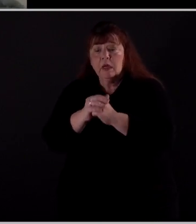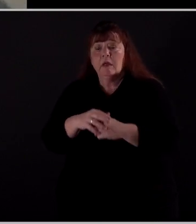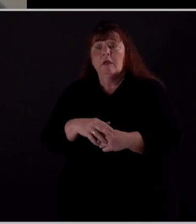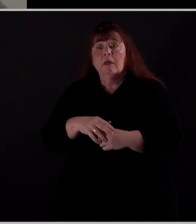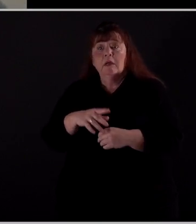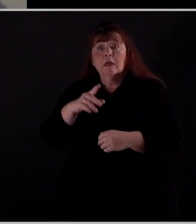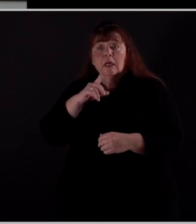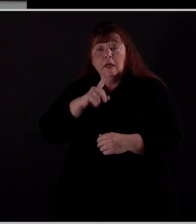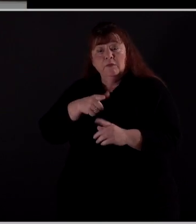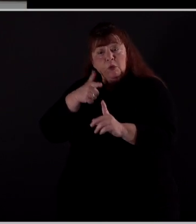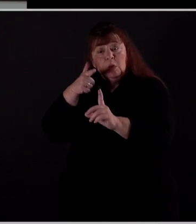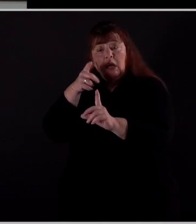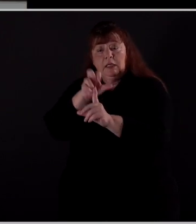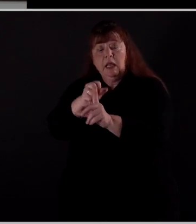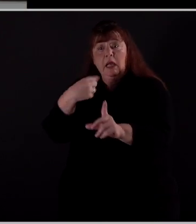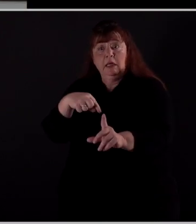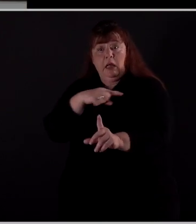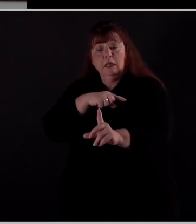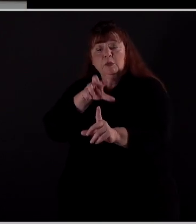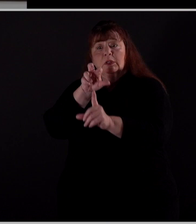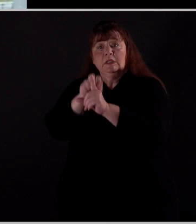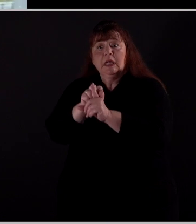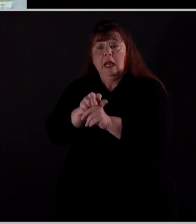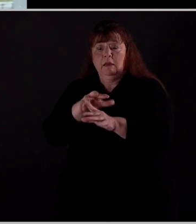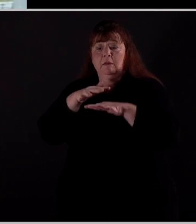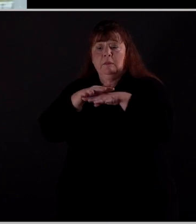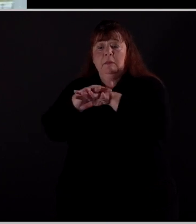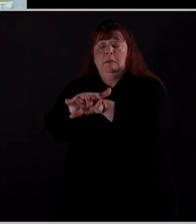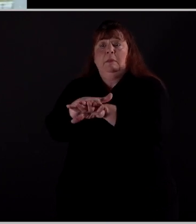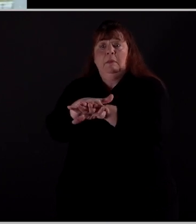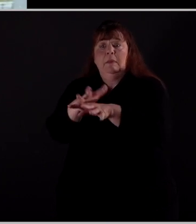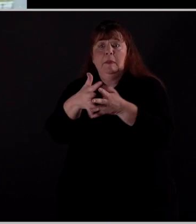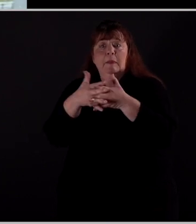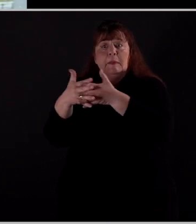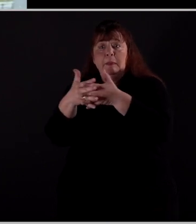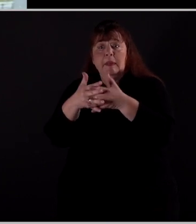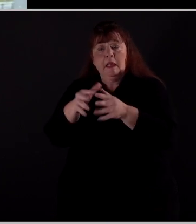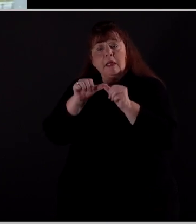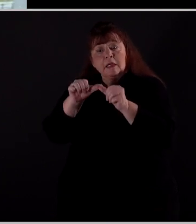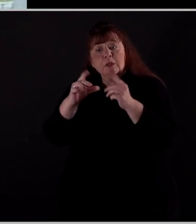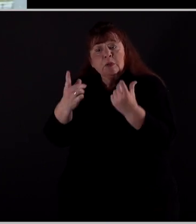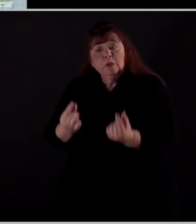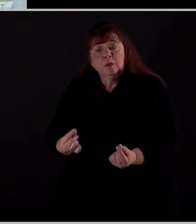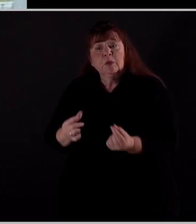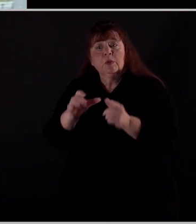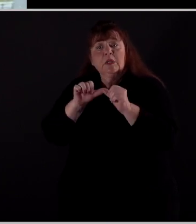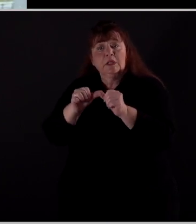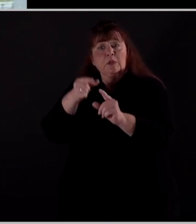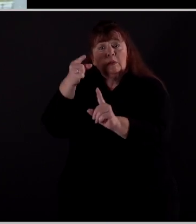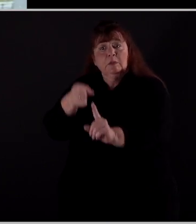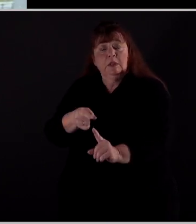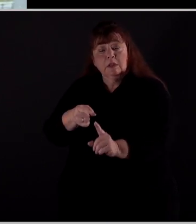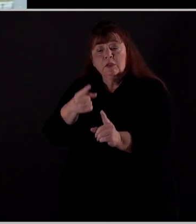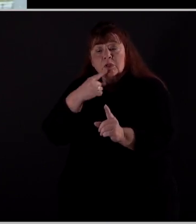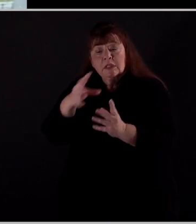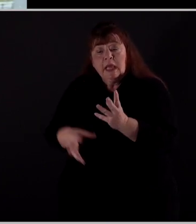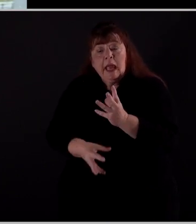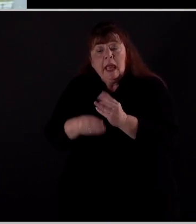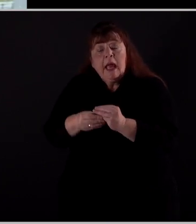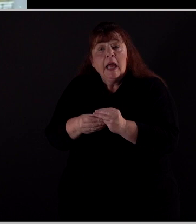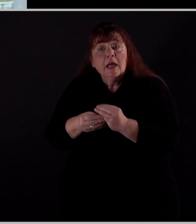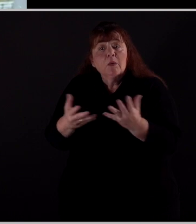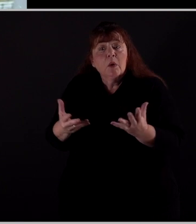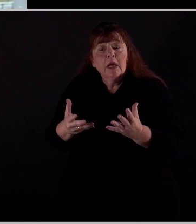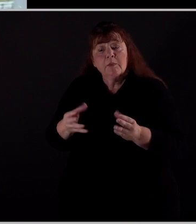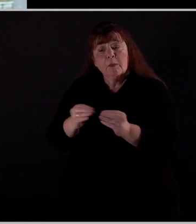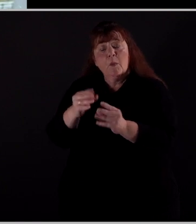particular community. Continue to do what you need to do. Continue on your mission. All we're saying is just be a little careful, keep